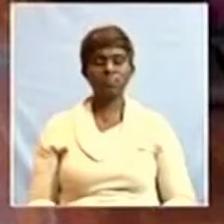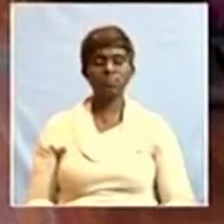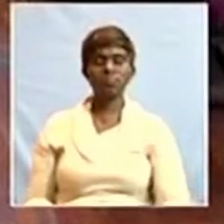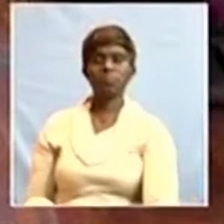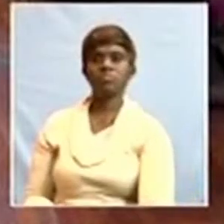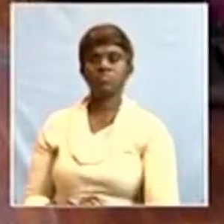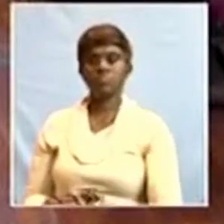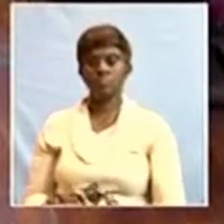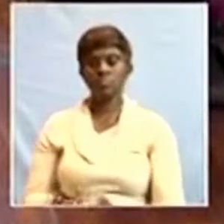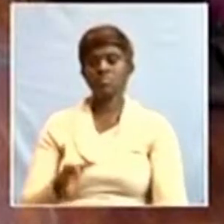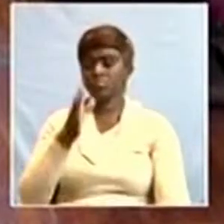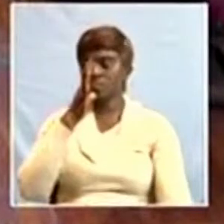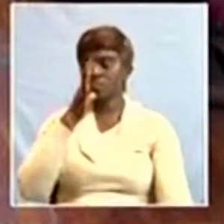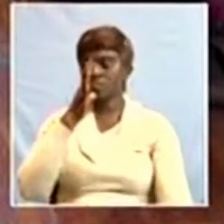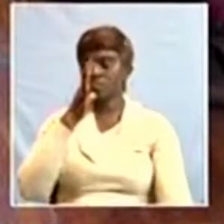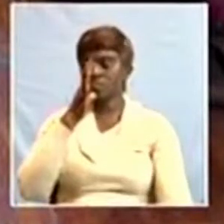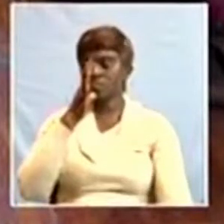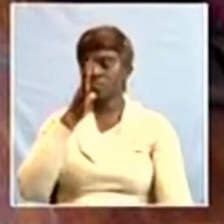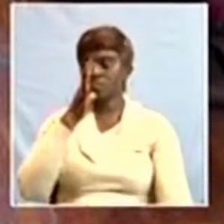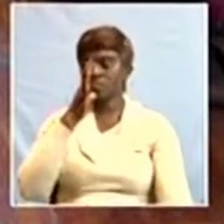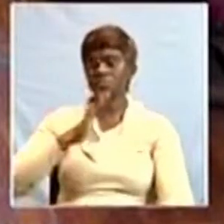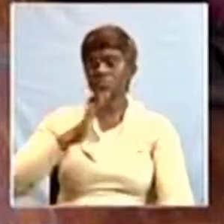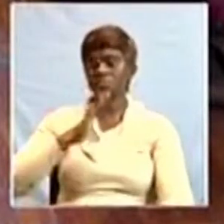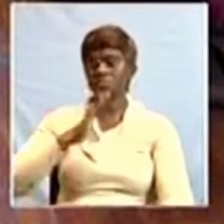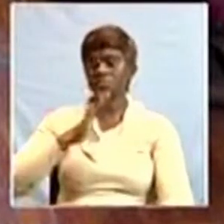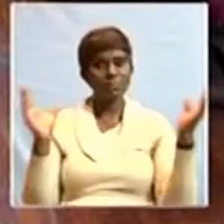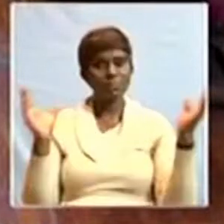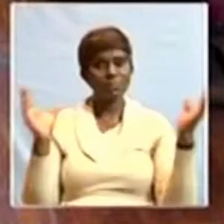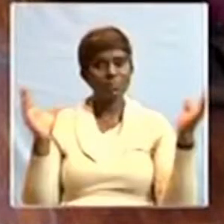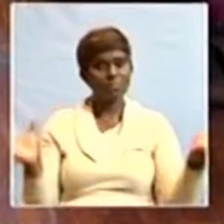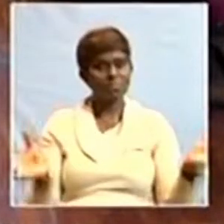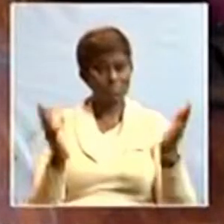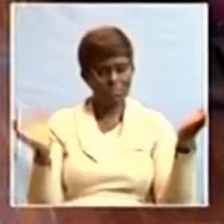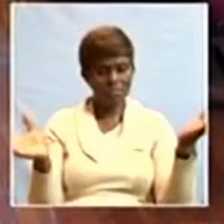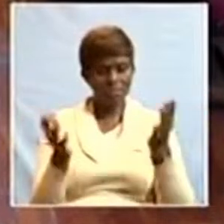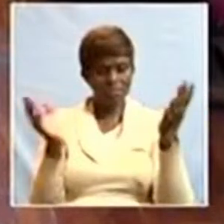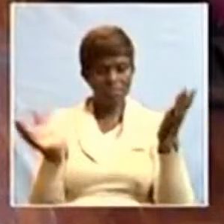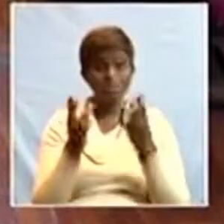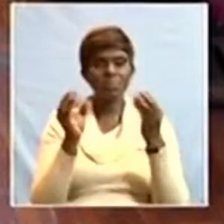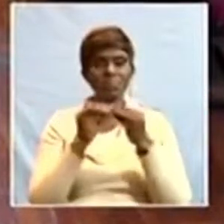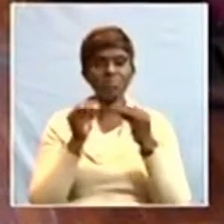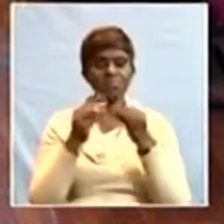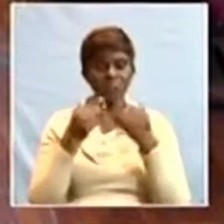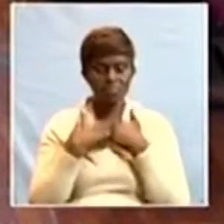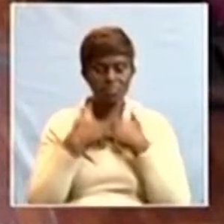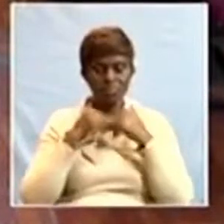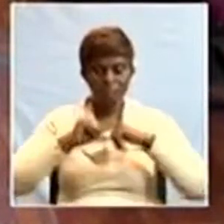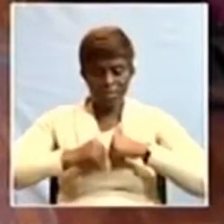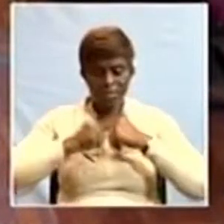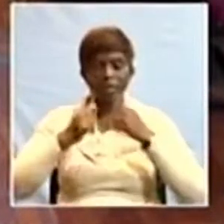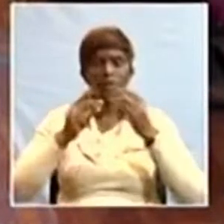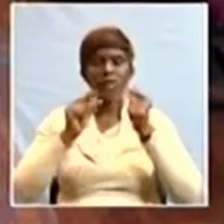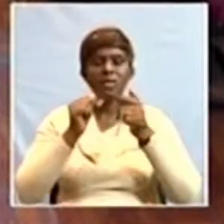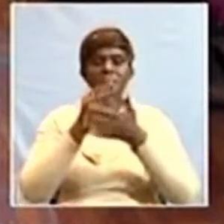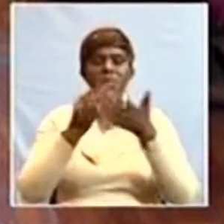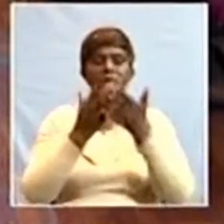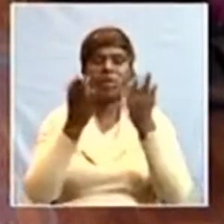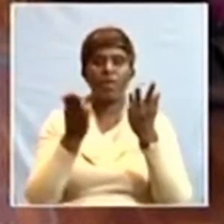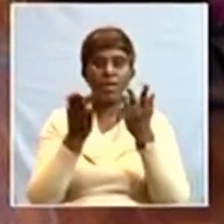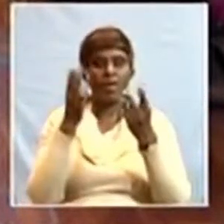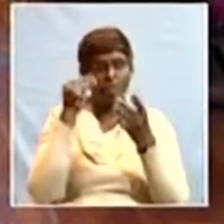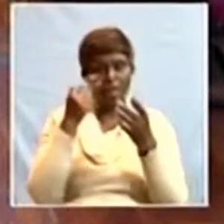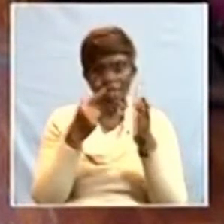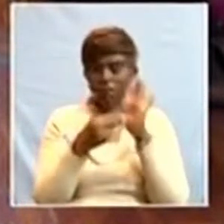Thank you, Madam Chairperson. It's quite encouraging that at least we're getting somewhere. Going by